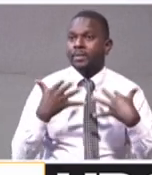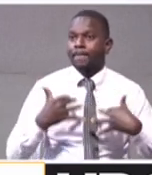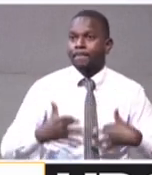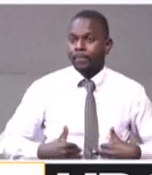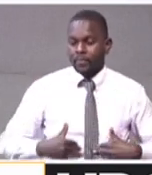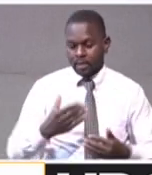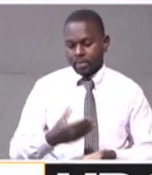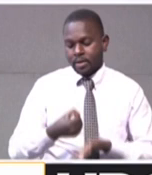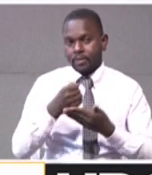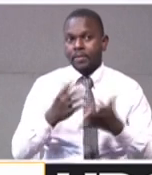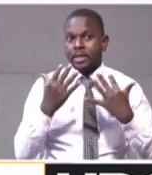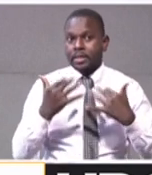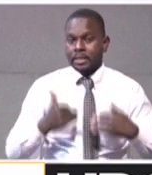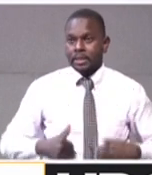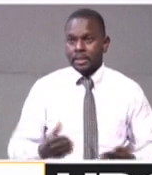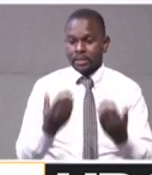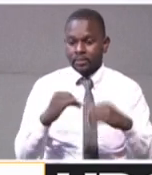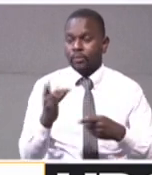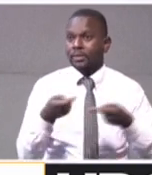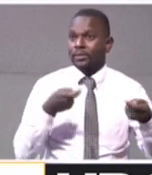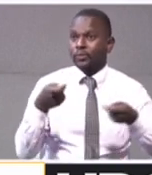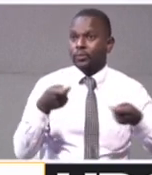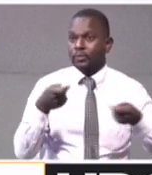it helps the body to remain able to fight.